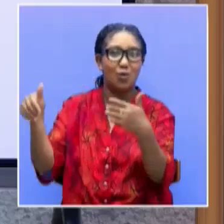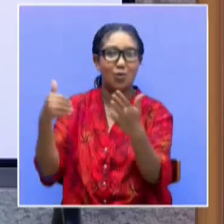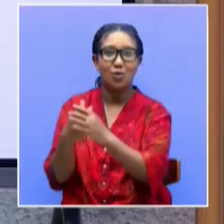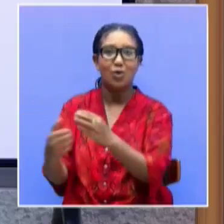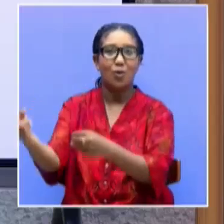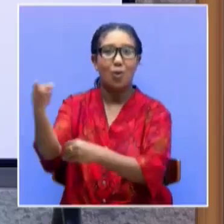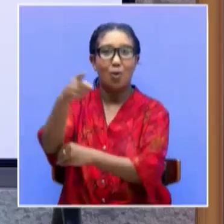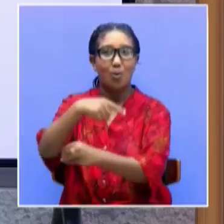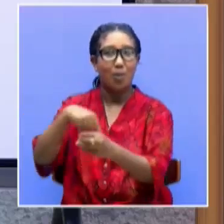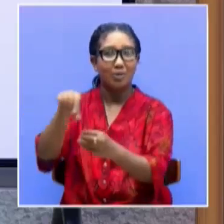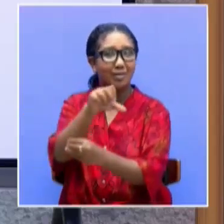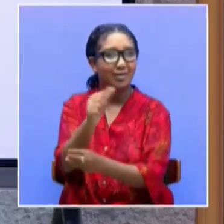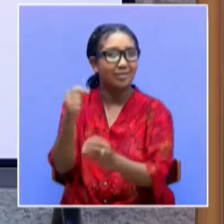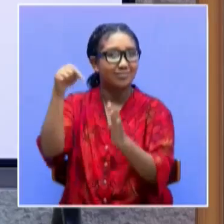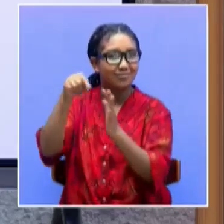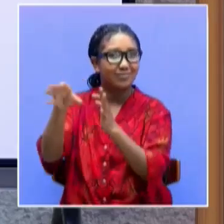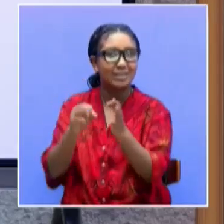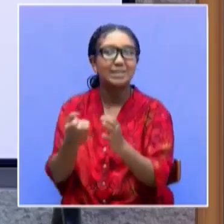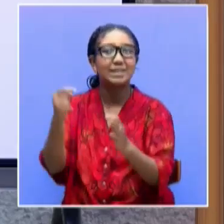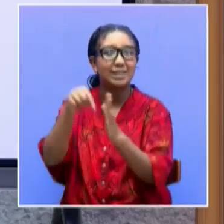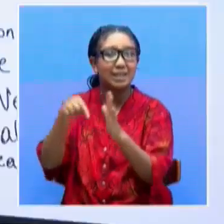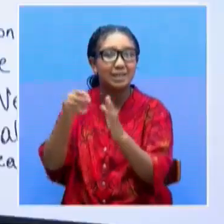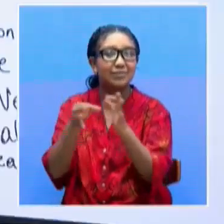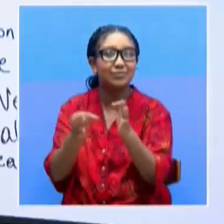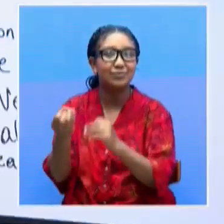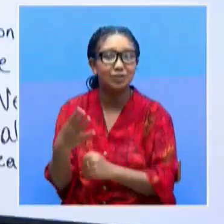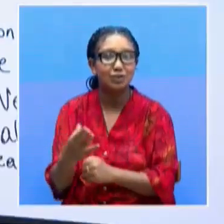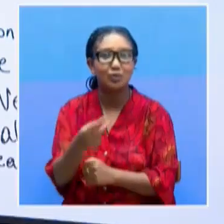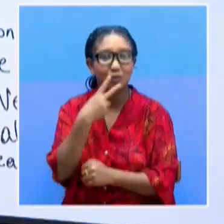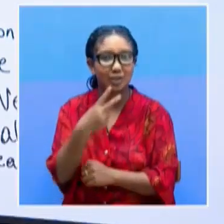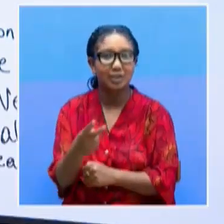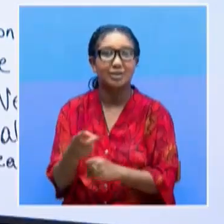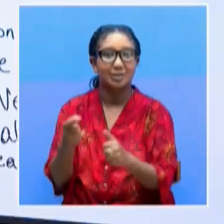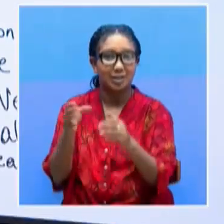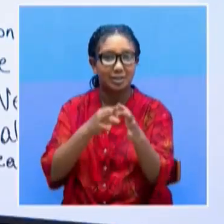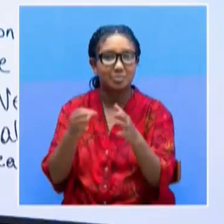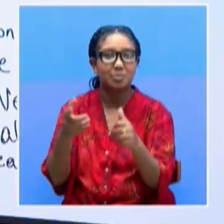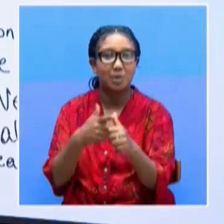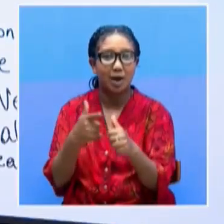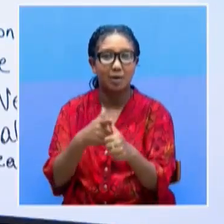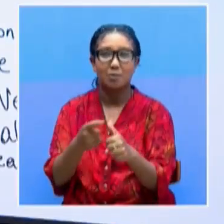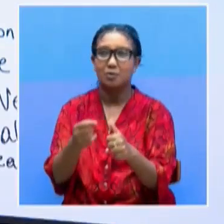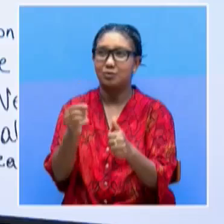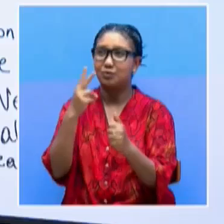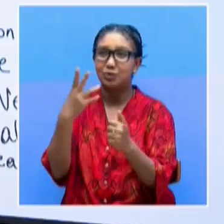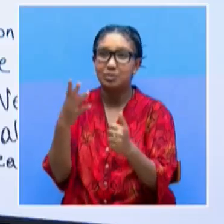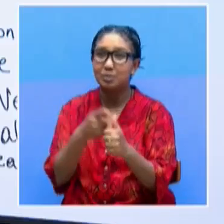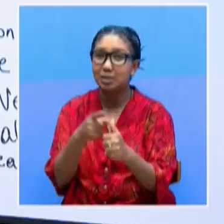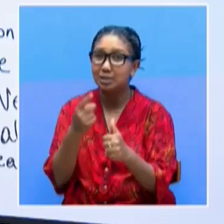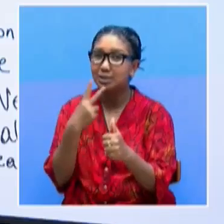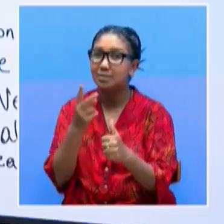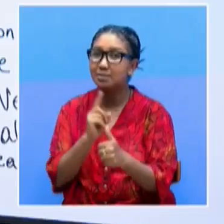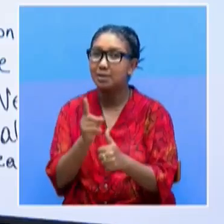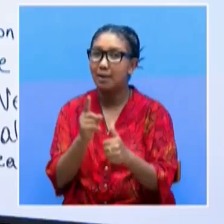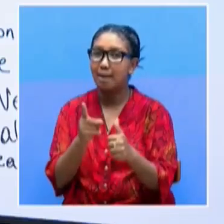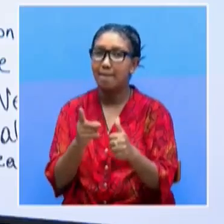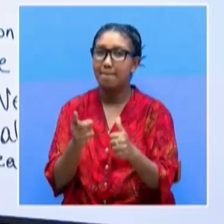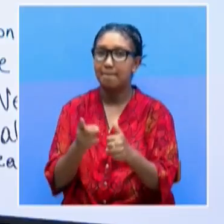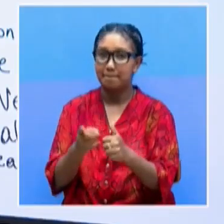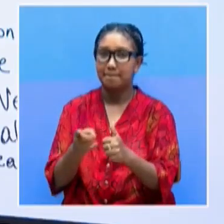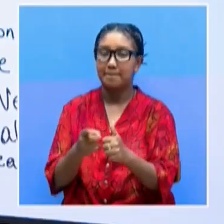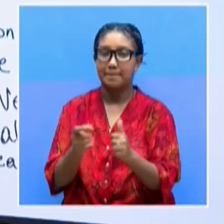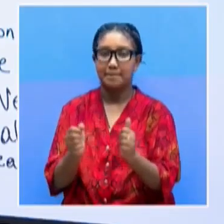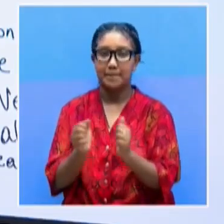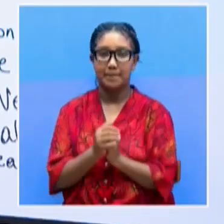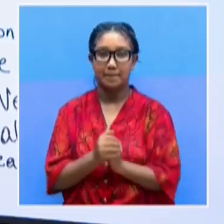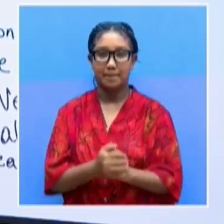compound, another detail. How many details do I have? Look, the first detail. We have seen, okay, let's do it this